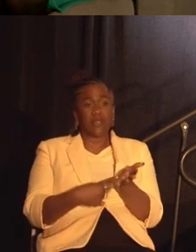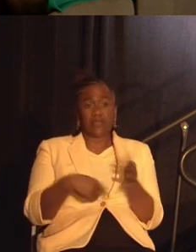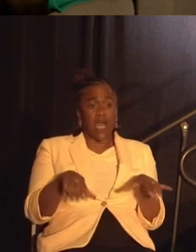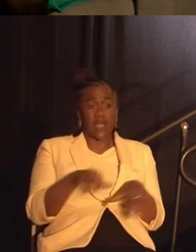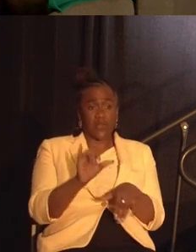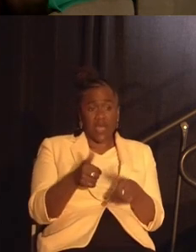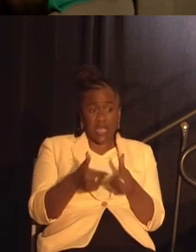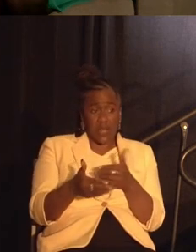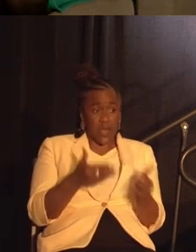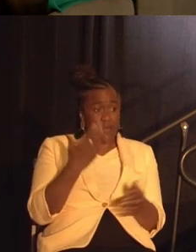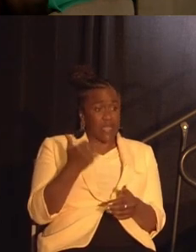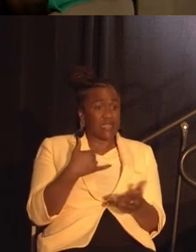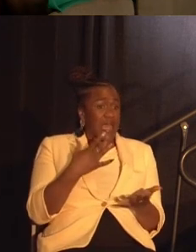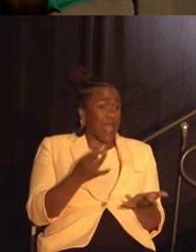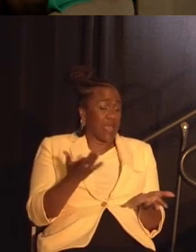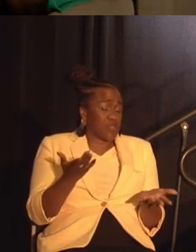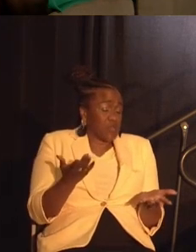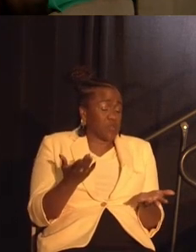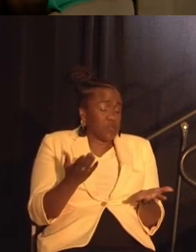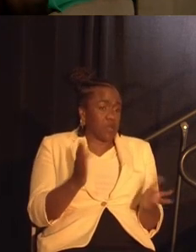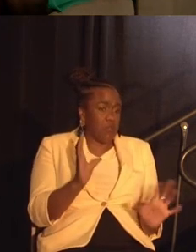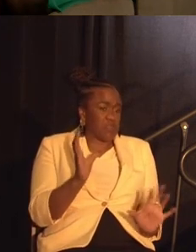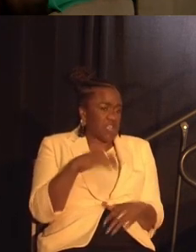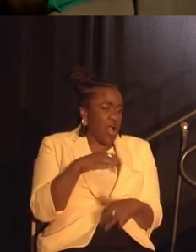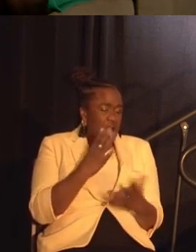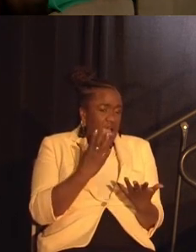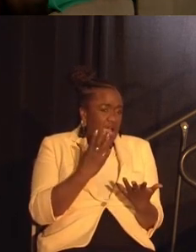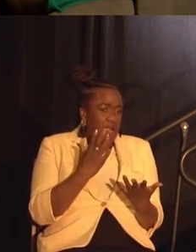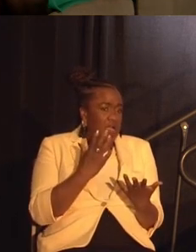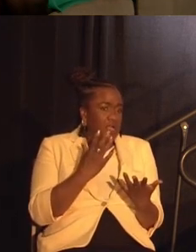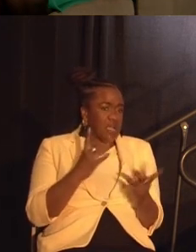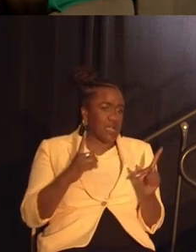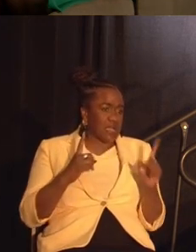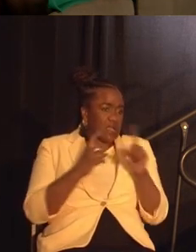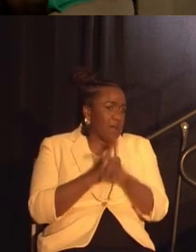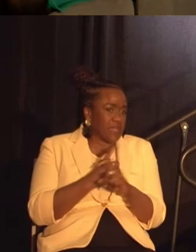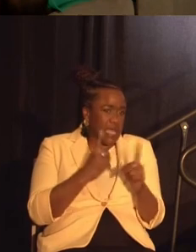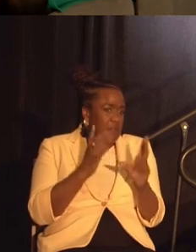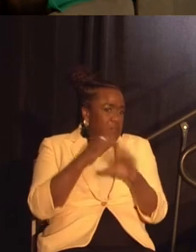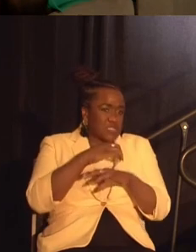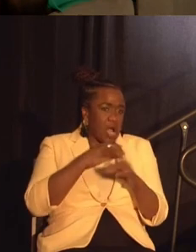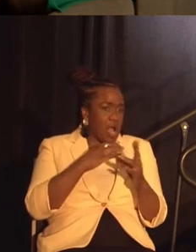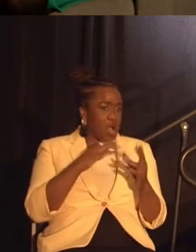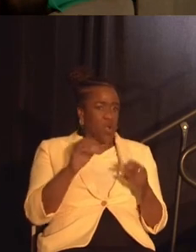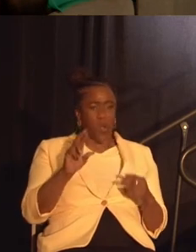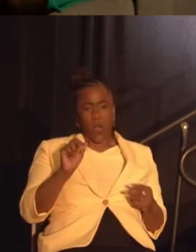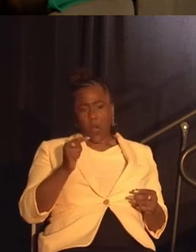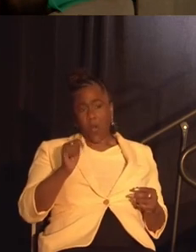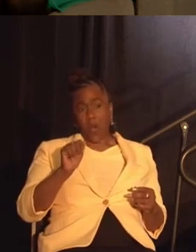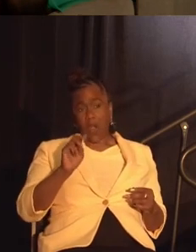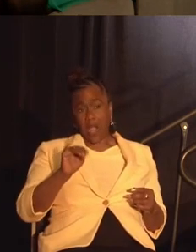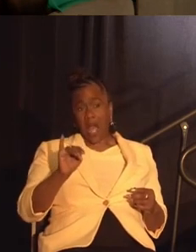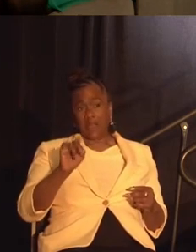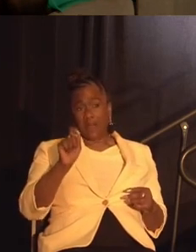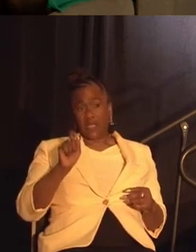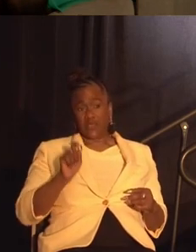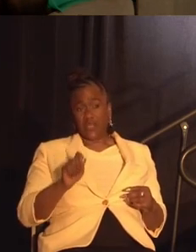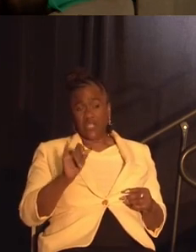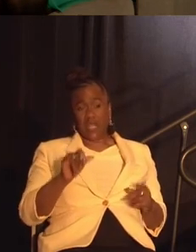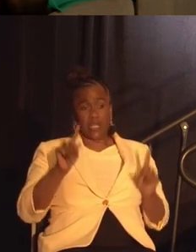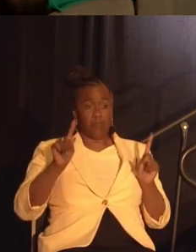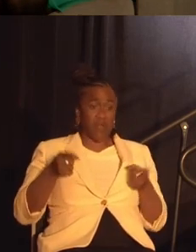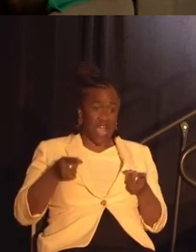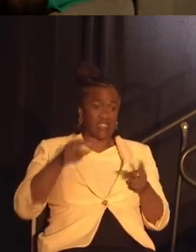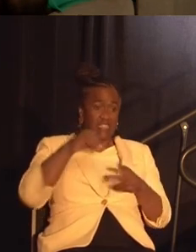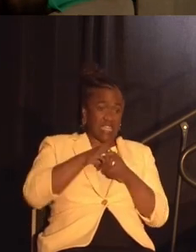I like to do, like, bizarre, complicated, like, origami punctuation, where it's like brackets inside